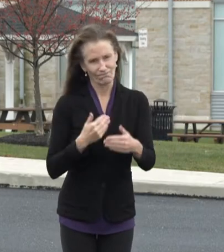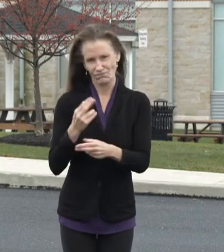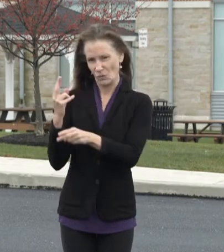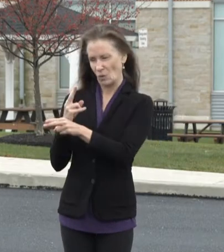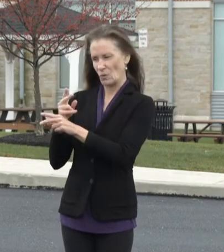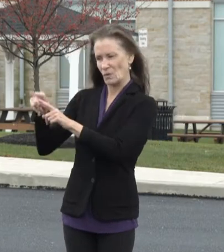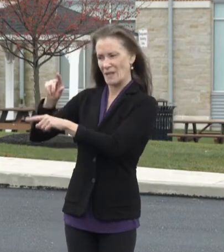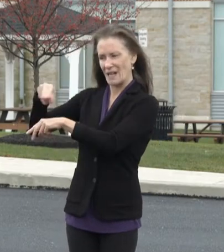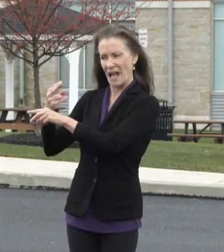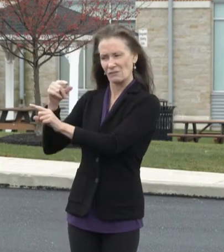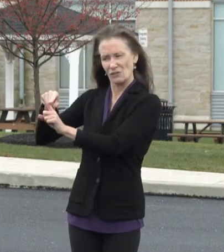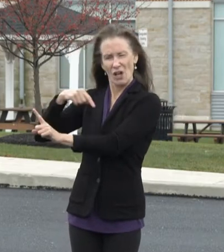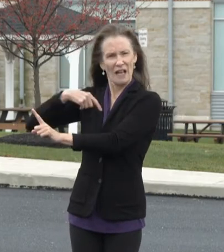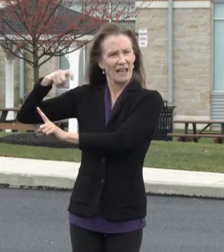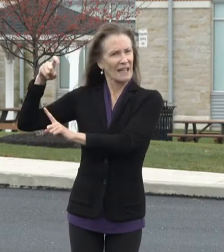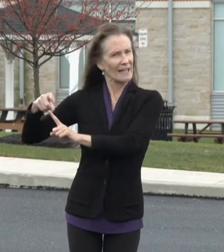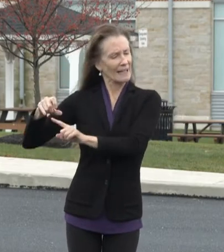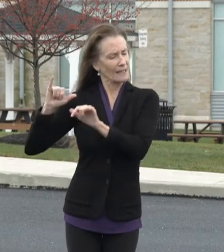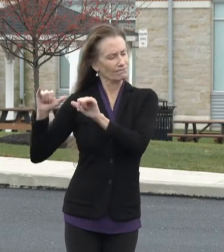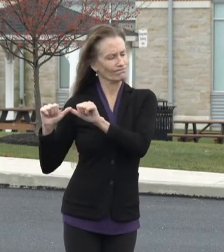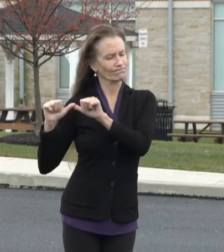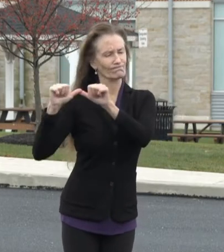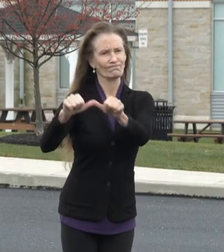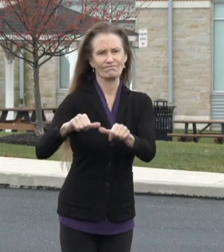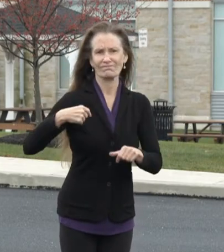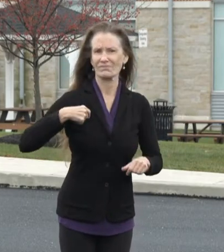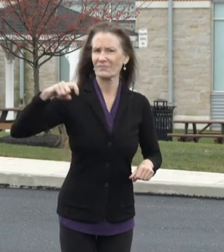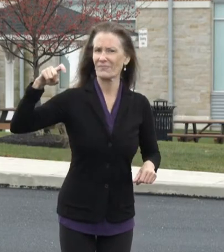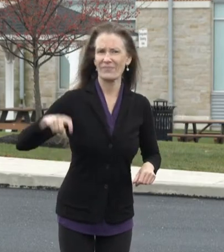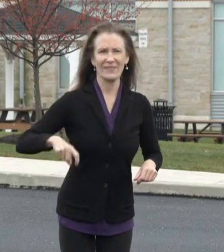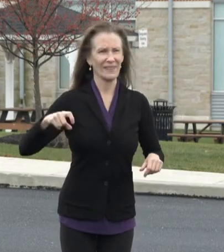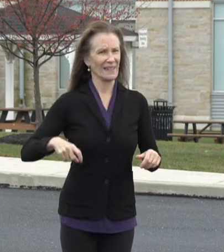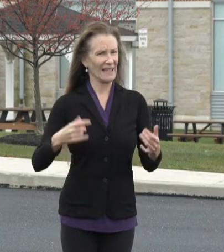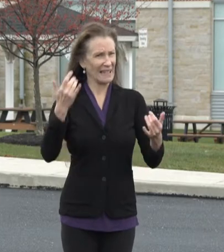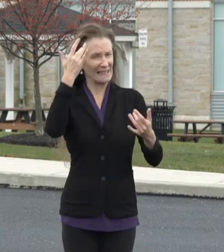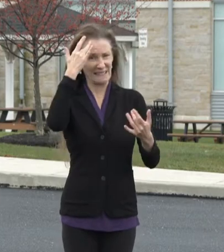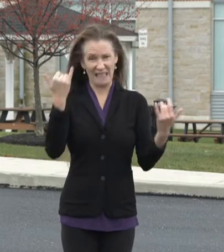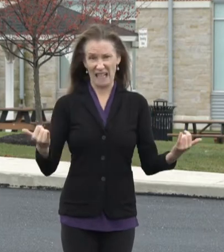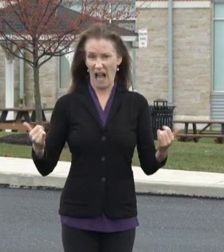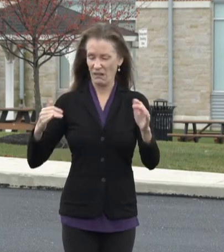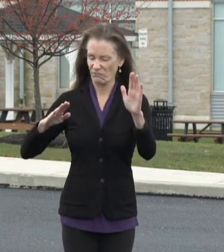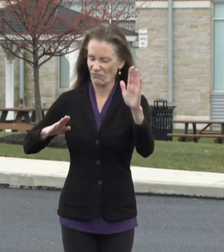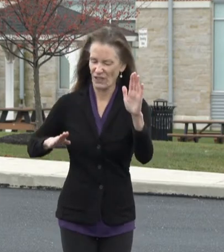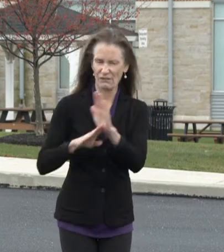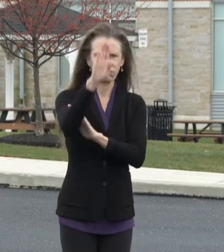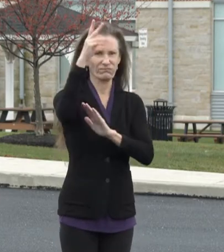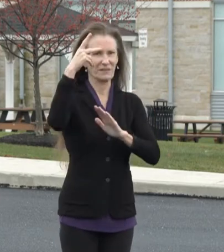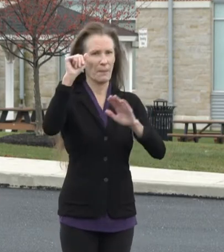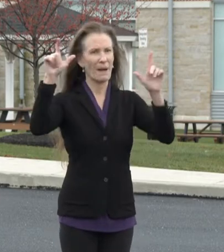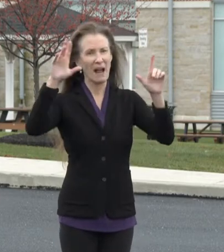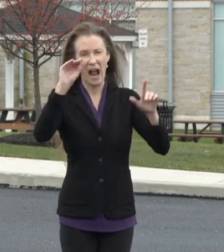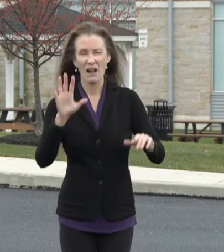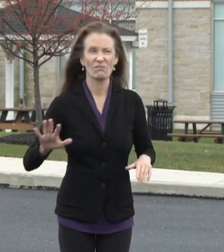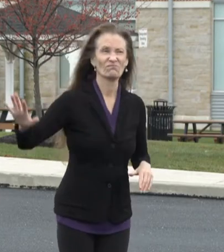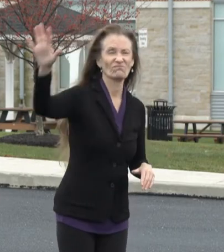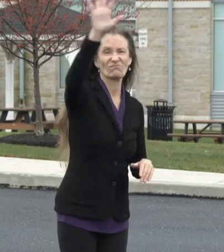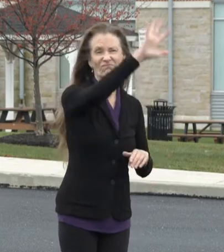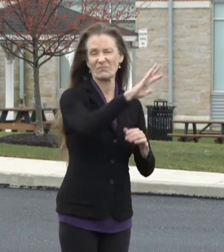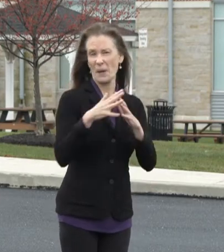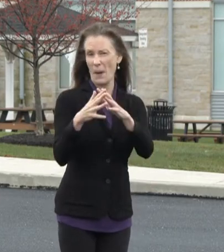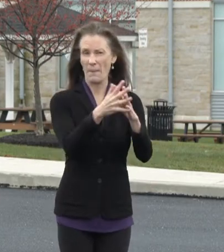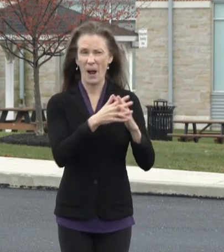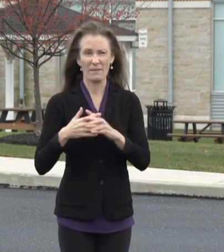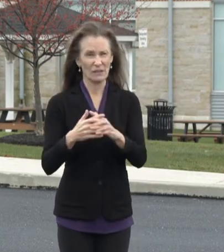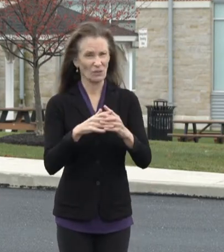months ahead. Cases are surging in Pennsylvania, as we know, and around the country. We're headed into what will likely be a